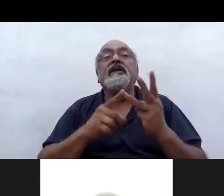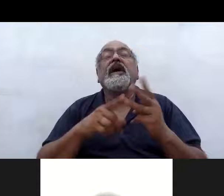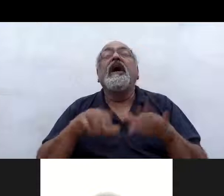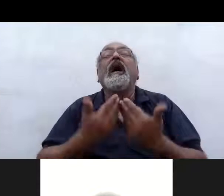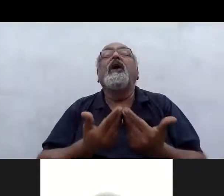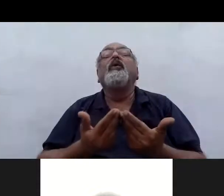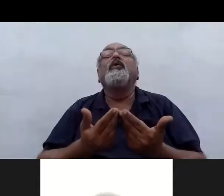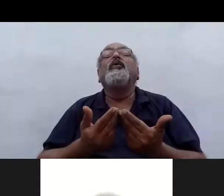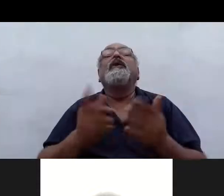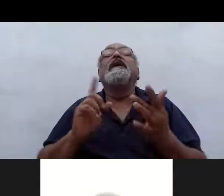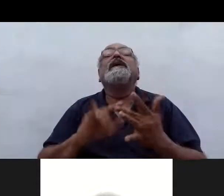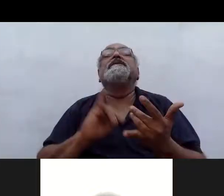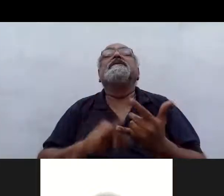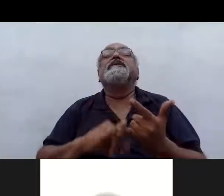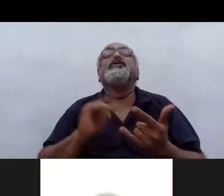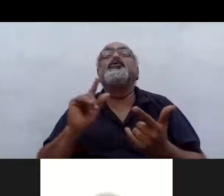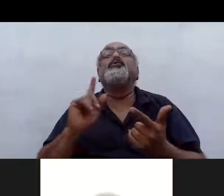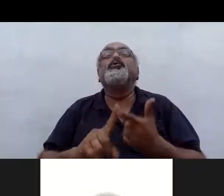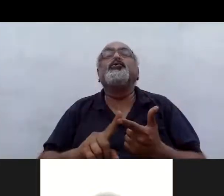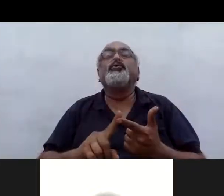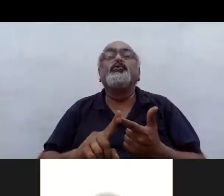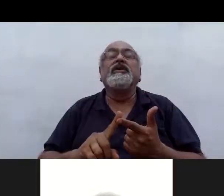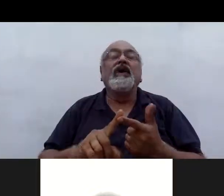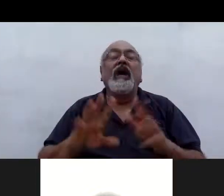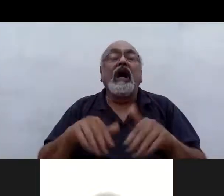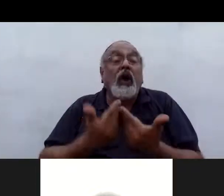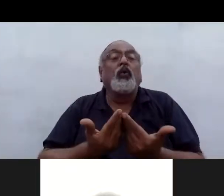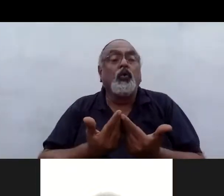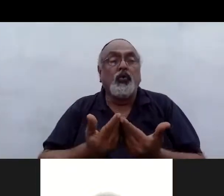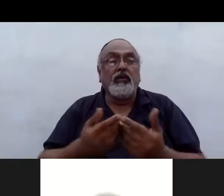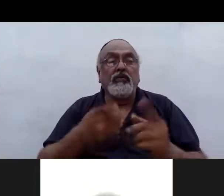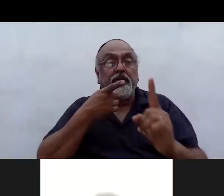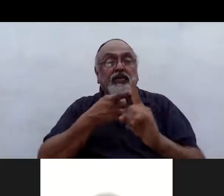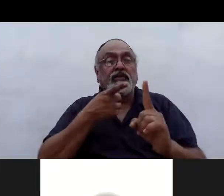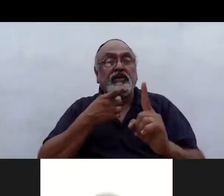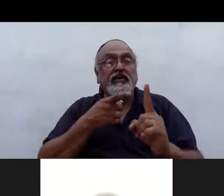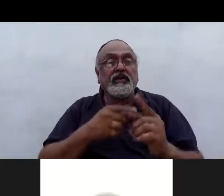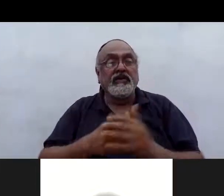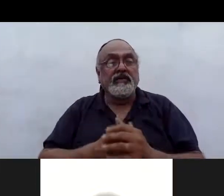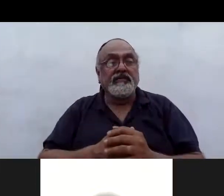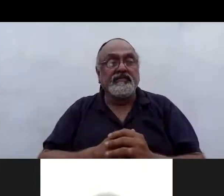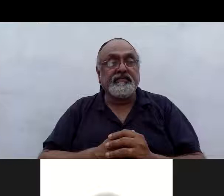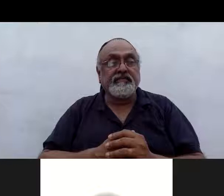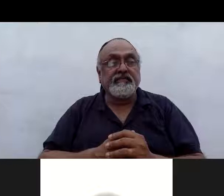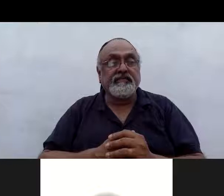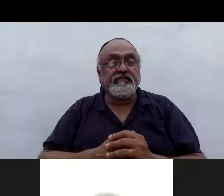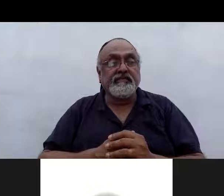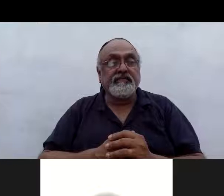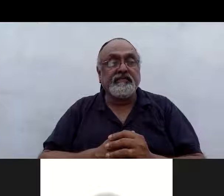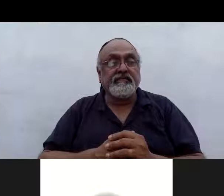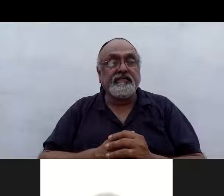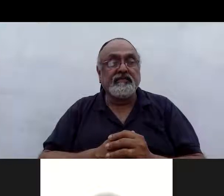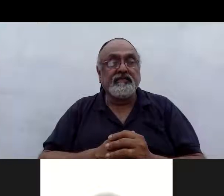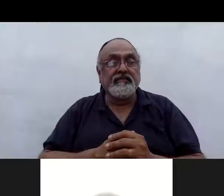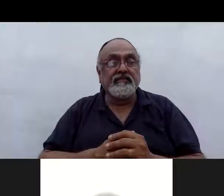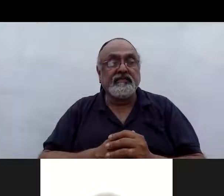Now next comes the issues. Now we understood what issues are. Now let's deal how to discuss the issues. So here, as we saw, it is